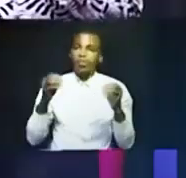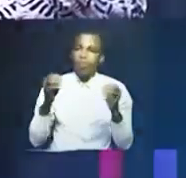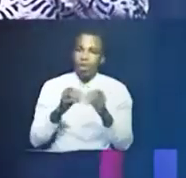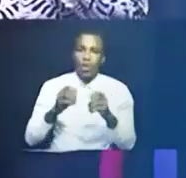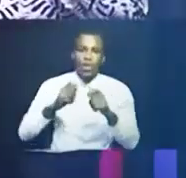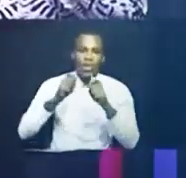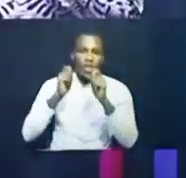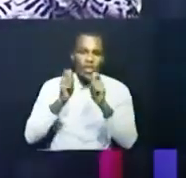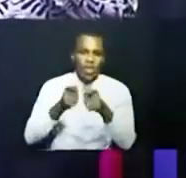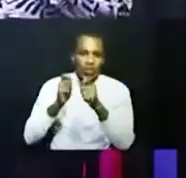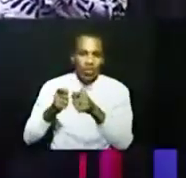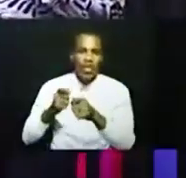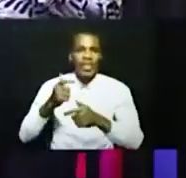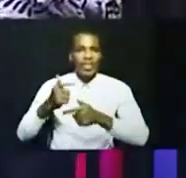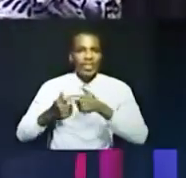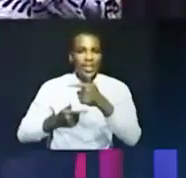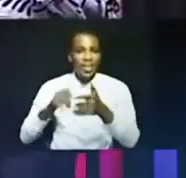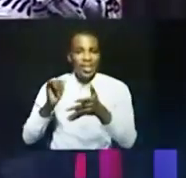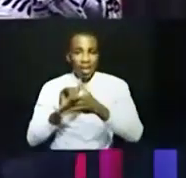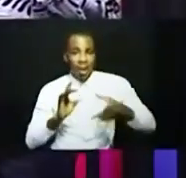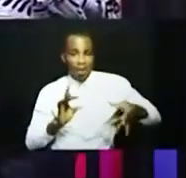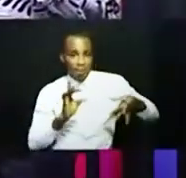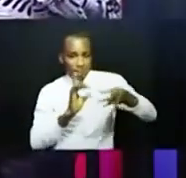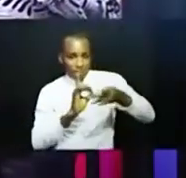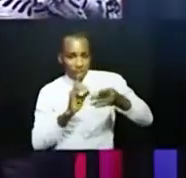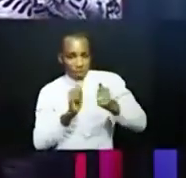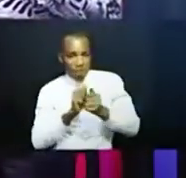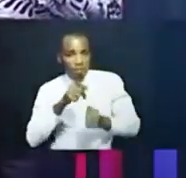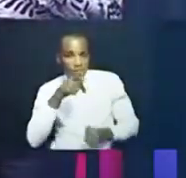graces that is associated with Pentecost,